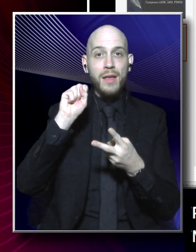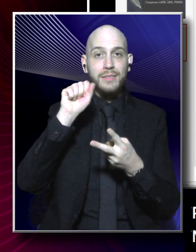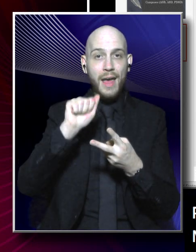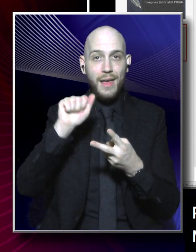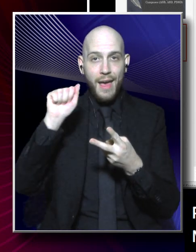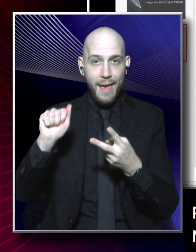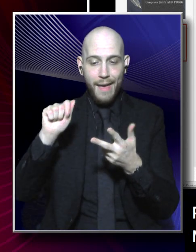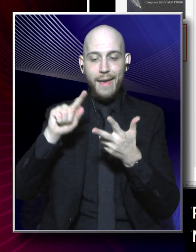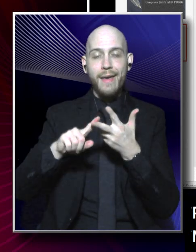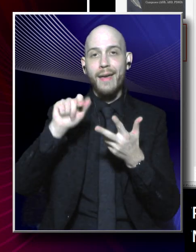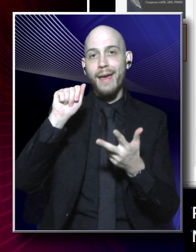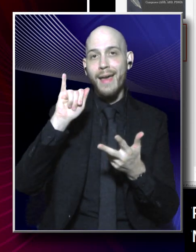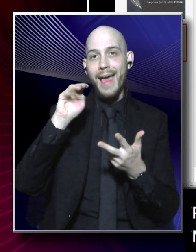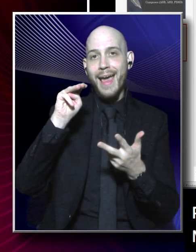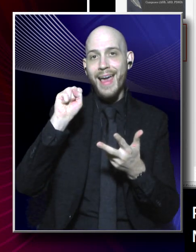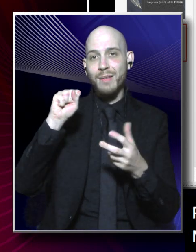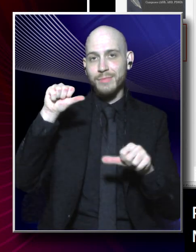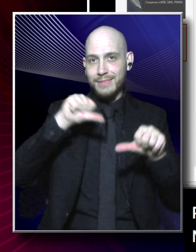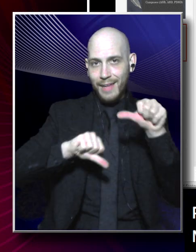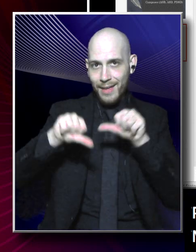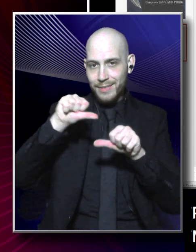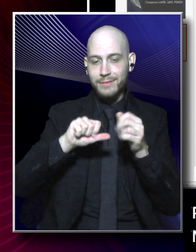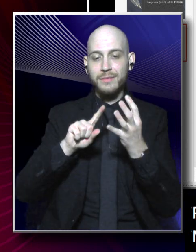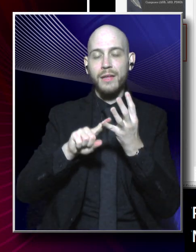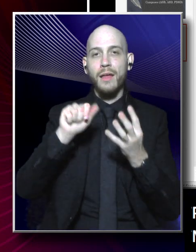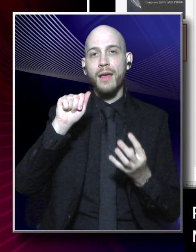Ames alternate science for our